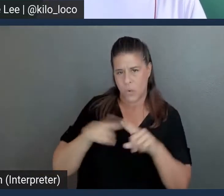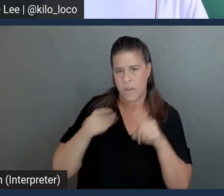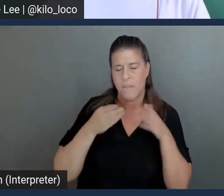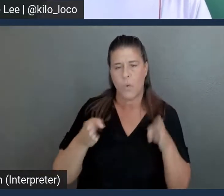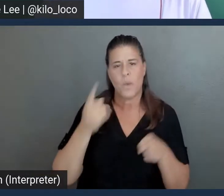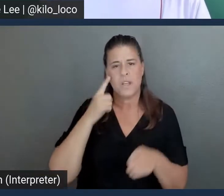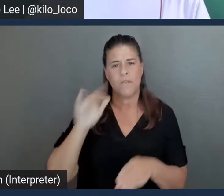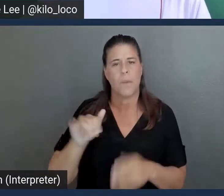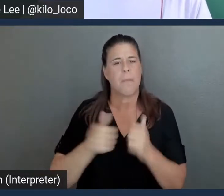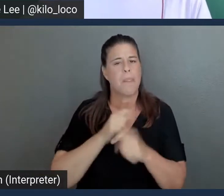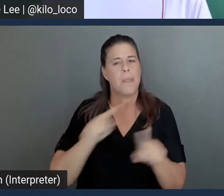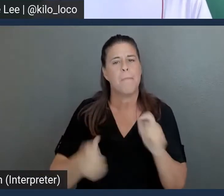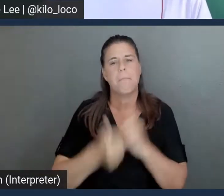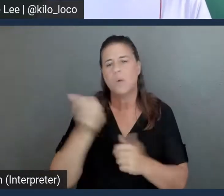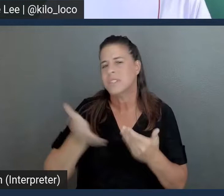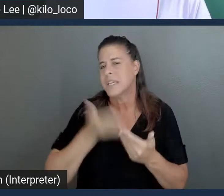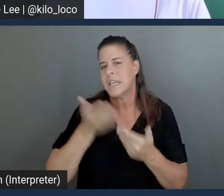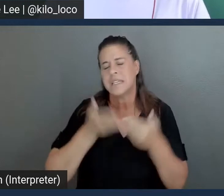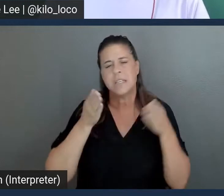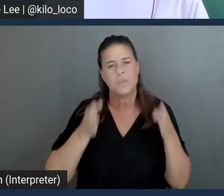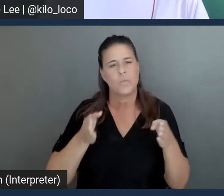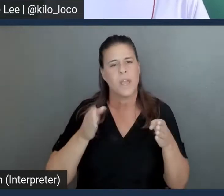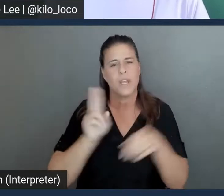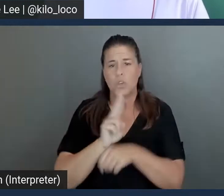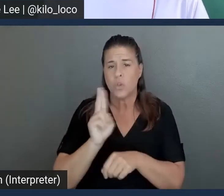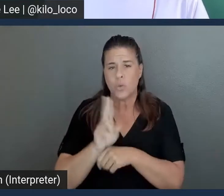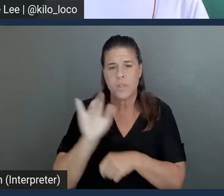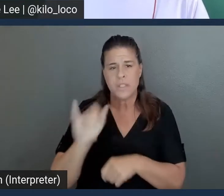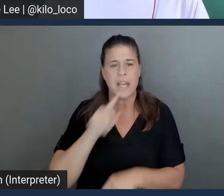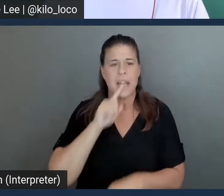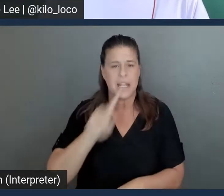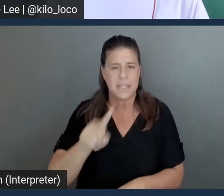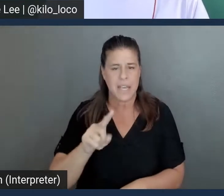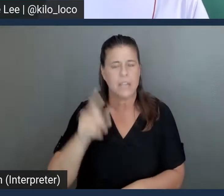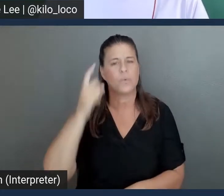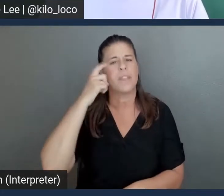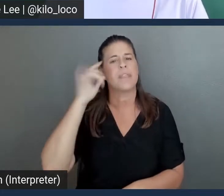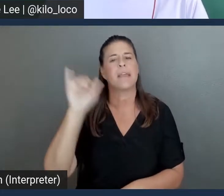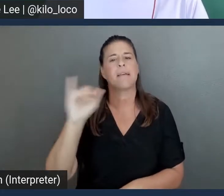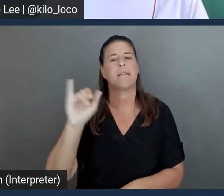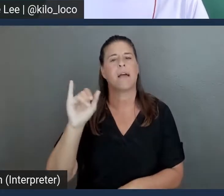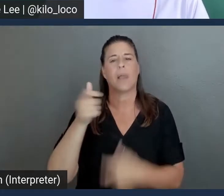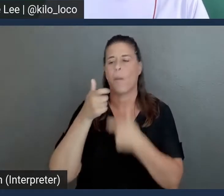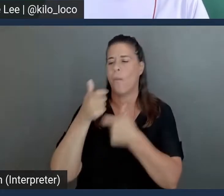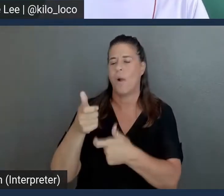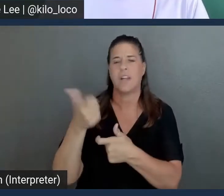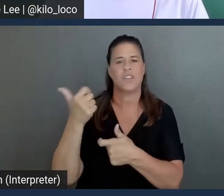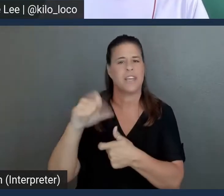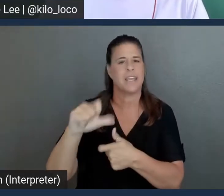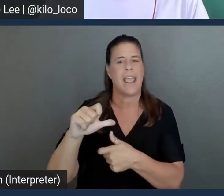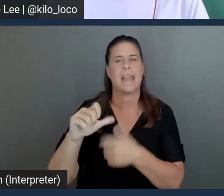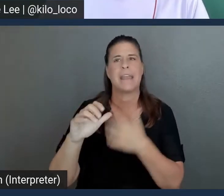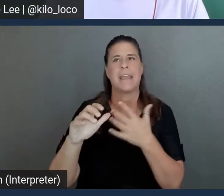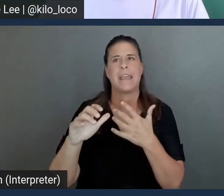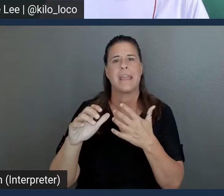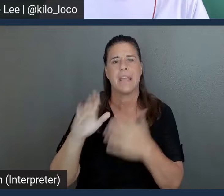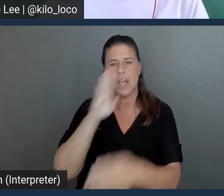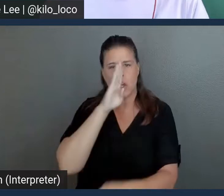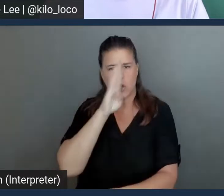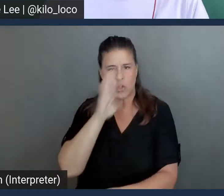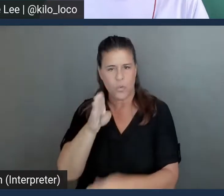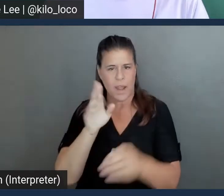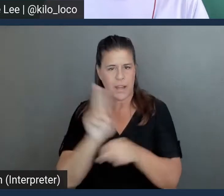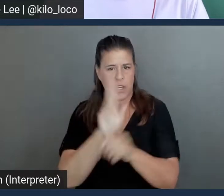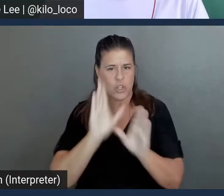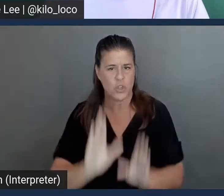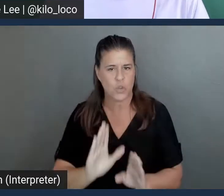the most easiest way to use it is actually if you think about watching any of the main direct-to-consumer streaming